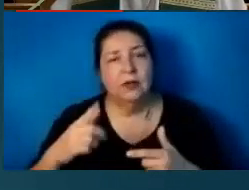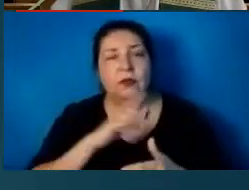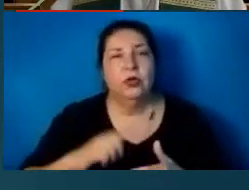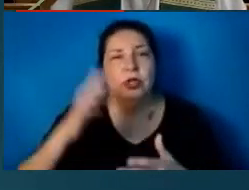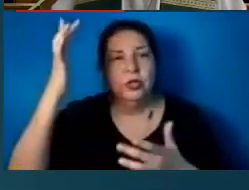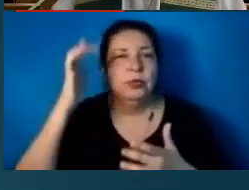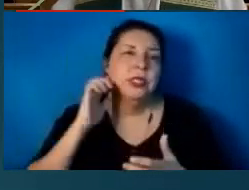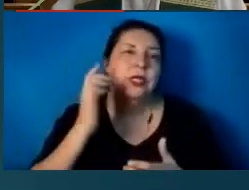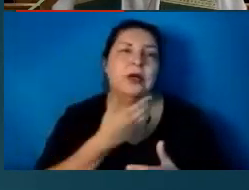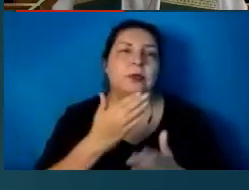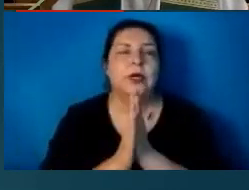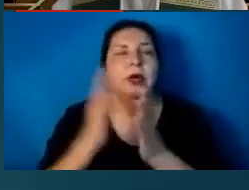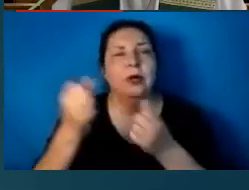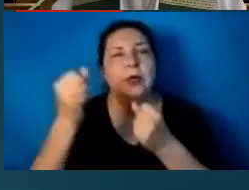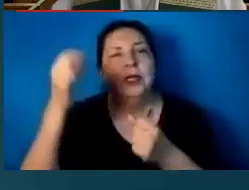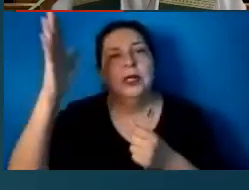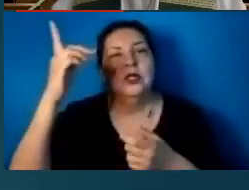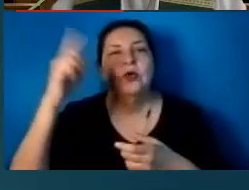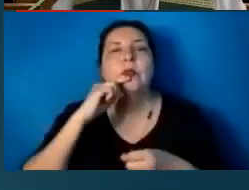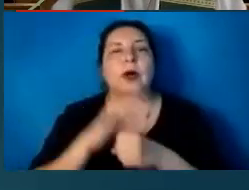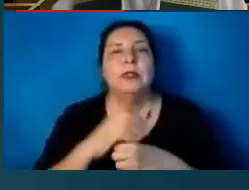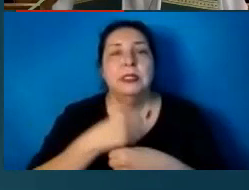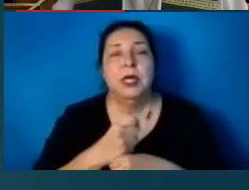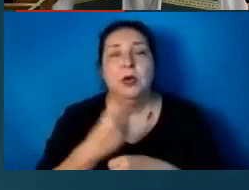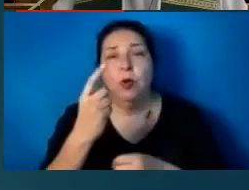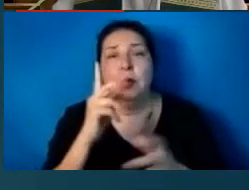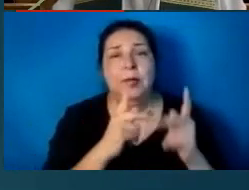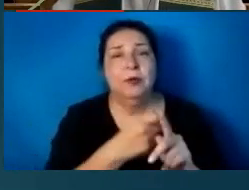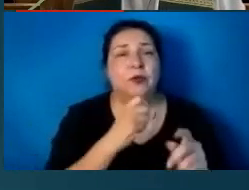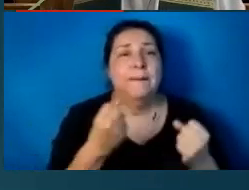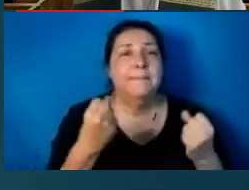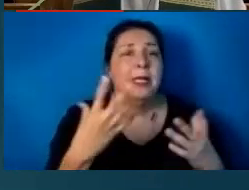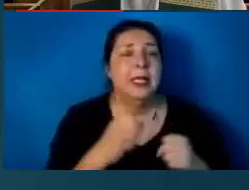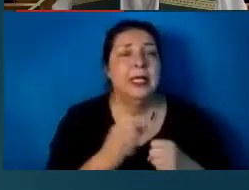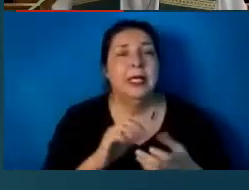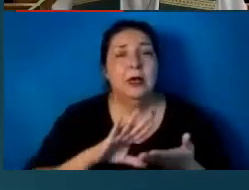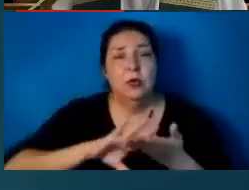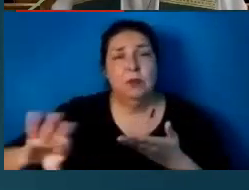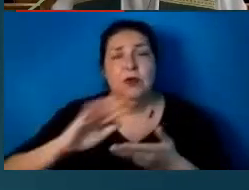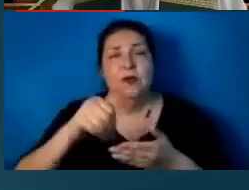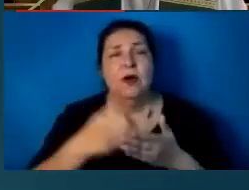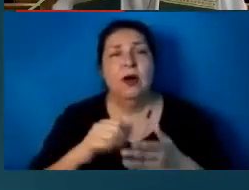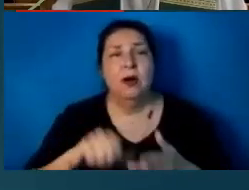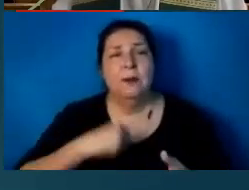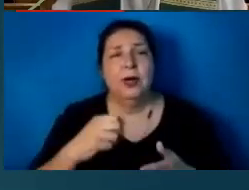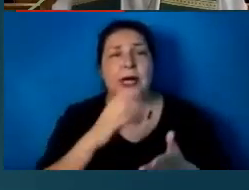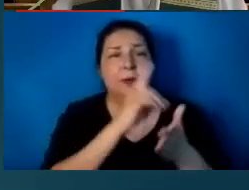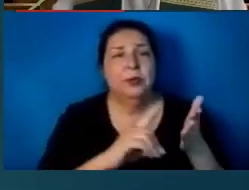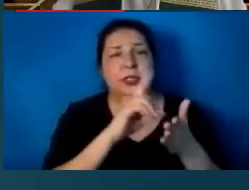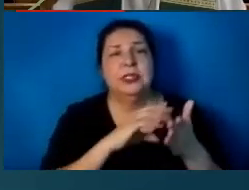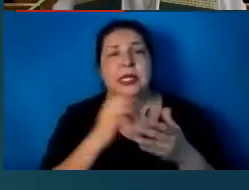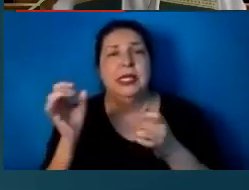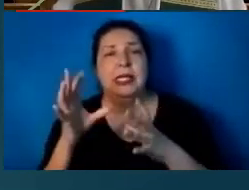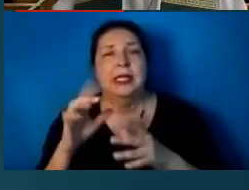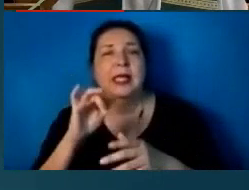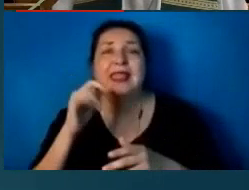Almighty God, you have promised to make one people from many. Take from us all pride, prejudice, and hate, that we may not hinder the